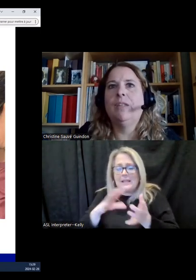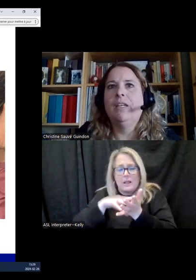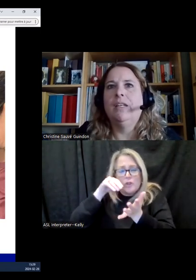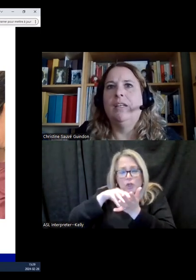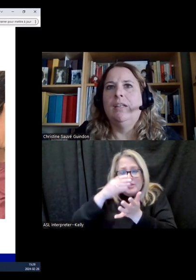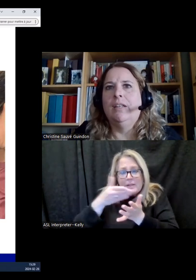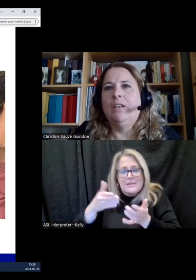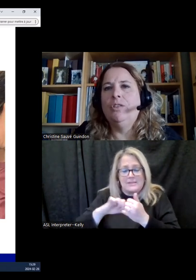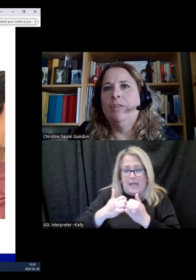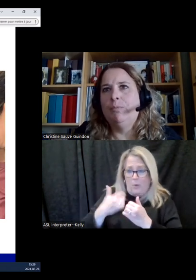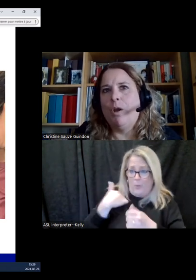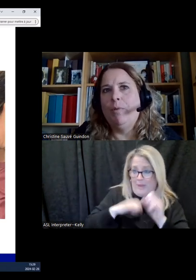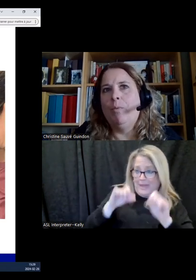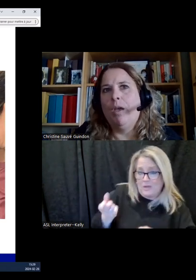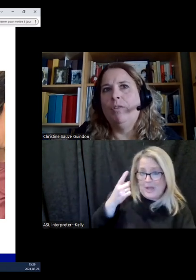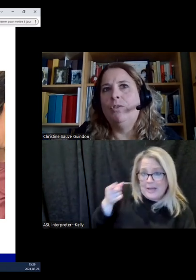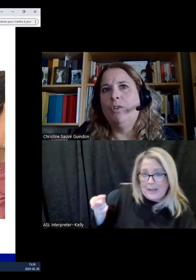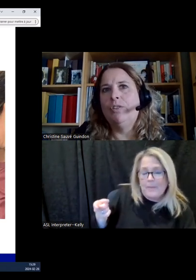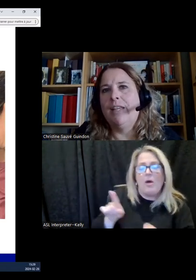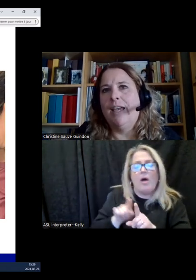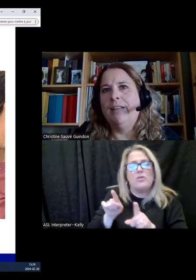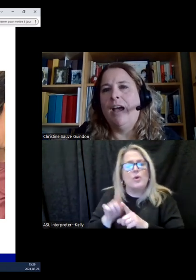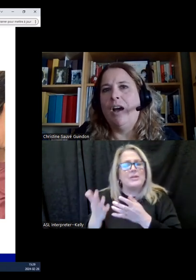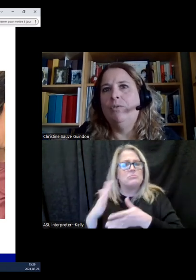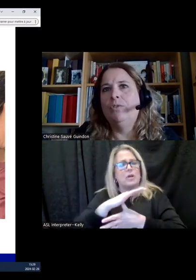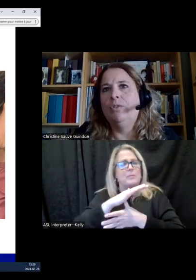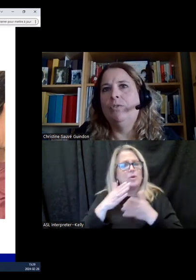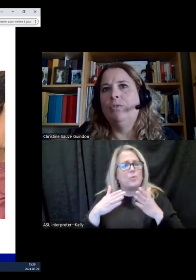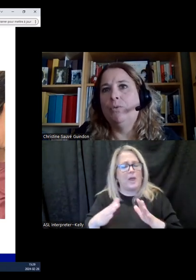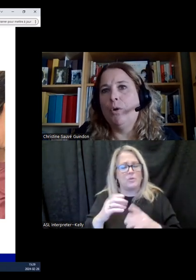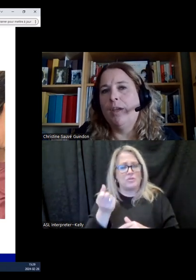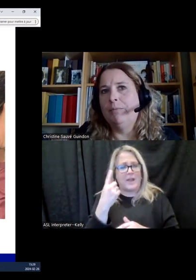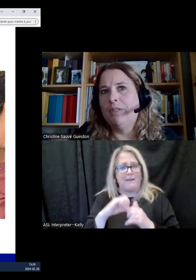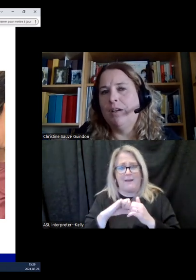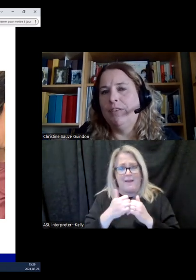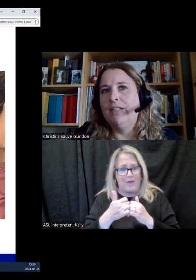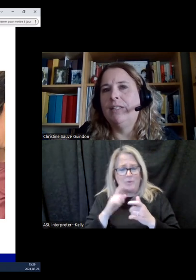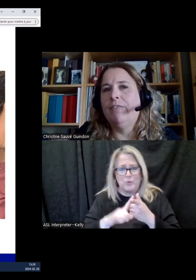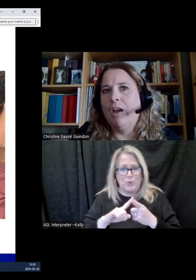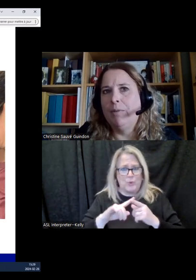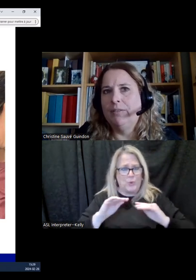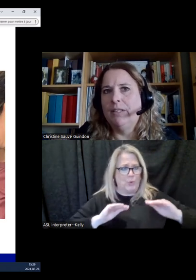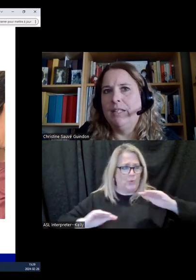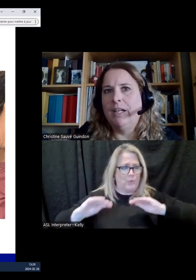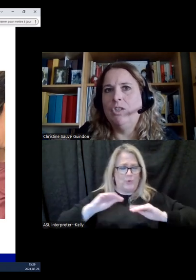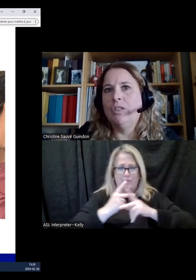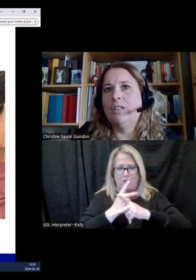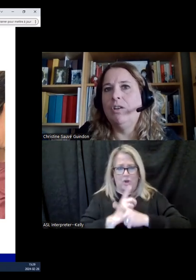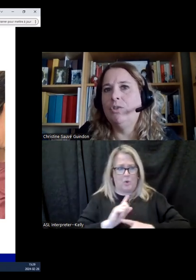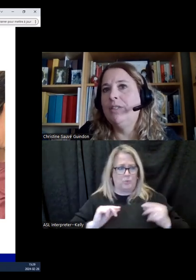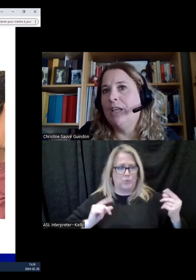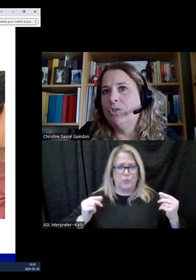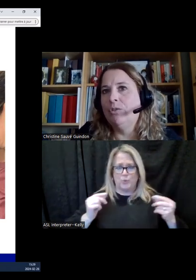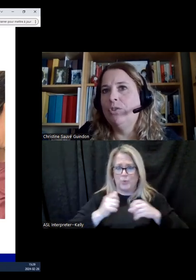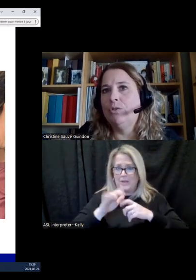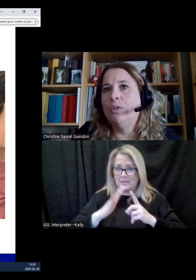he is understood. It's also his primary way to understand how to orient himself in his environment. Touch is